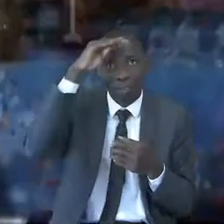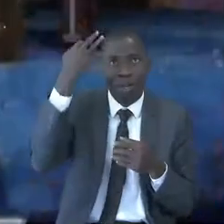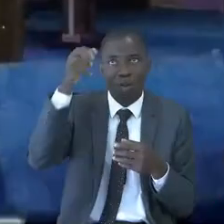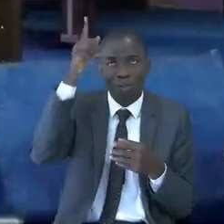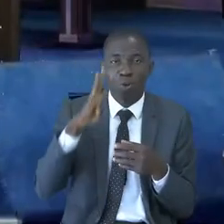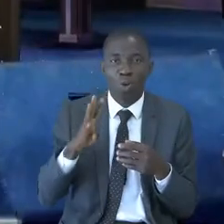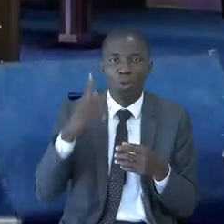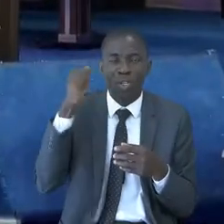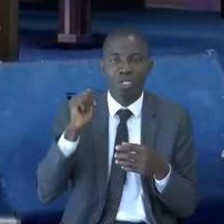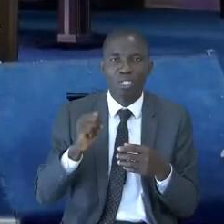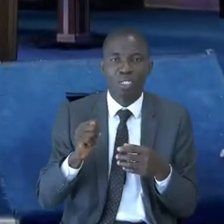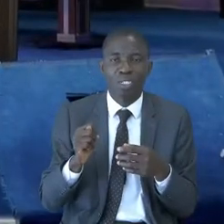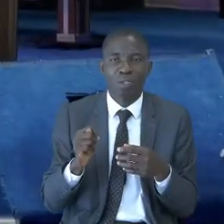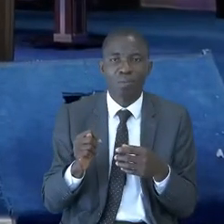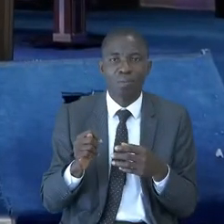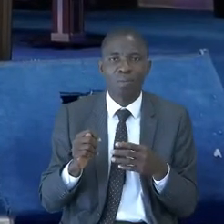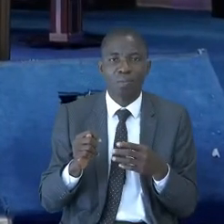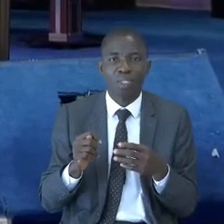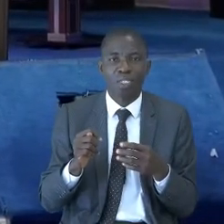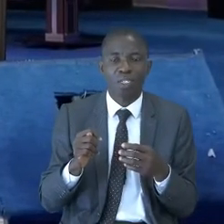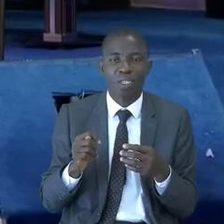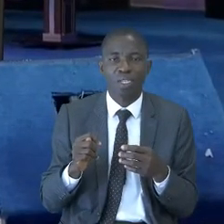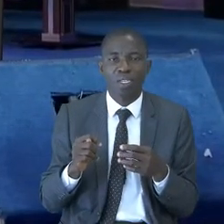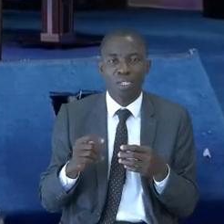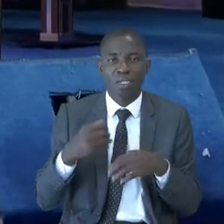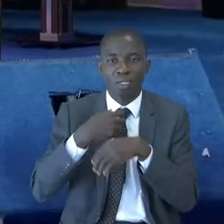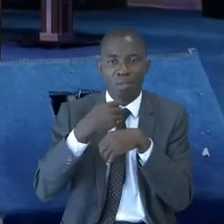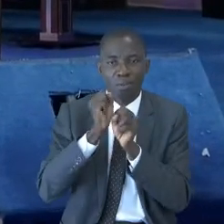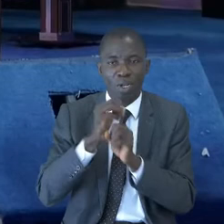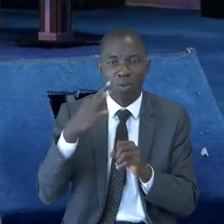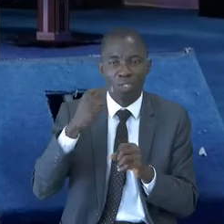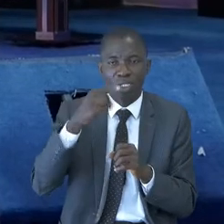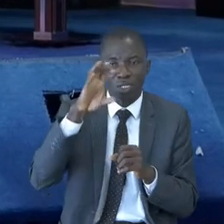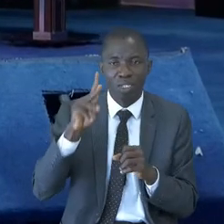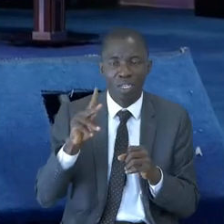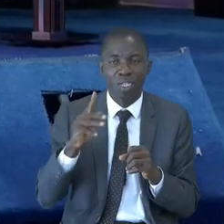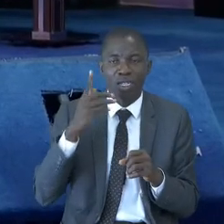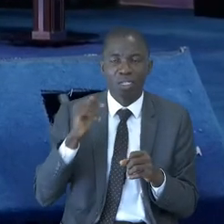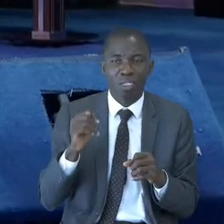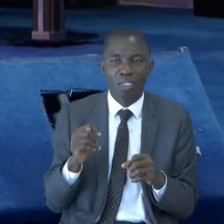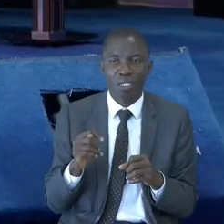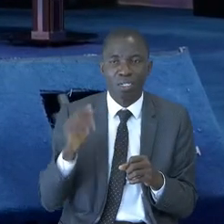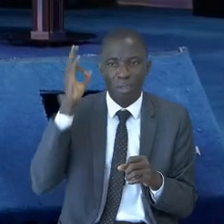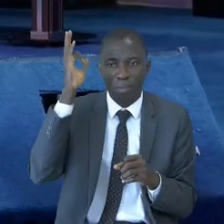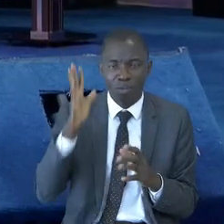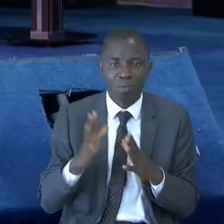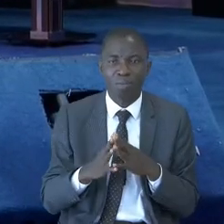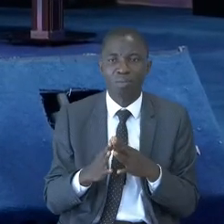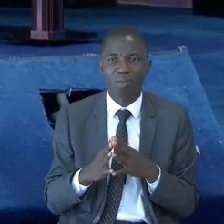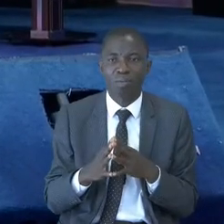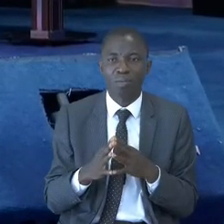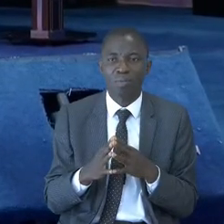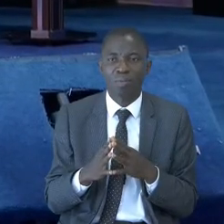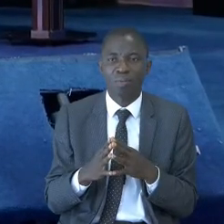of GCK. You're welcome, Pastor W.F. Kumuyi. You're welcome, sir. God bless you. Thank you. Praise